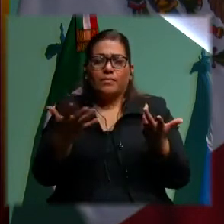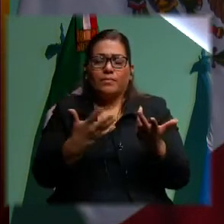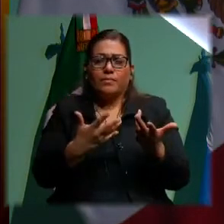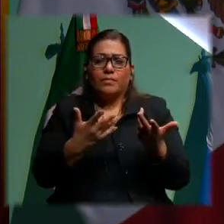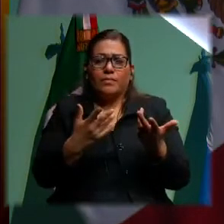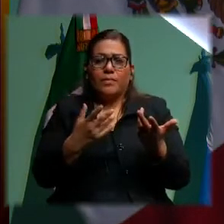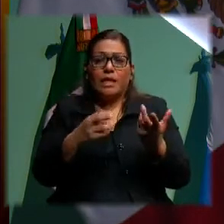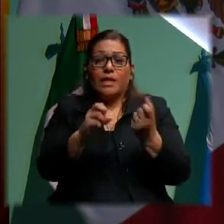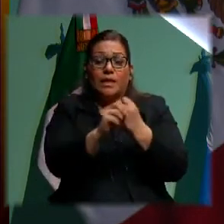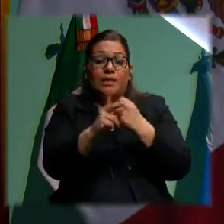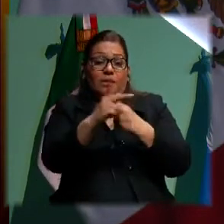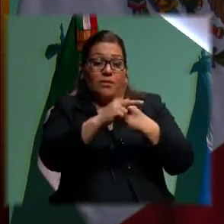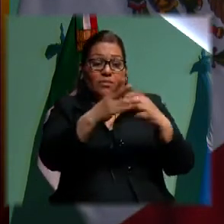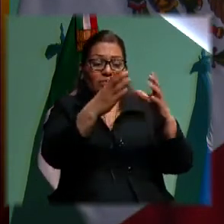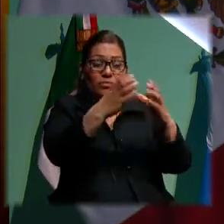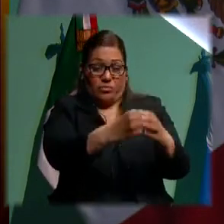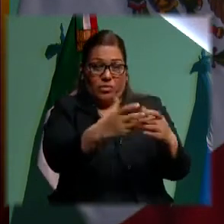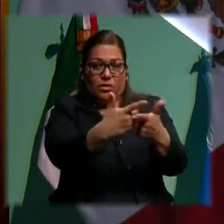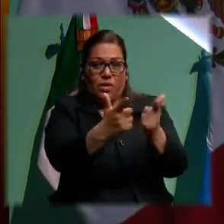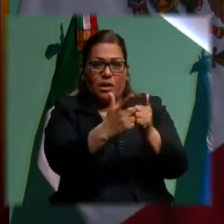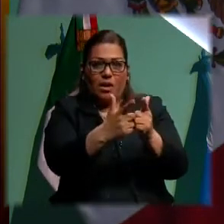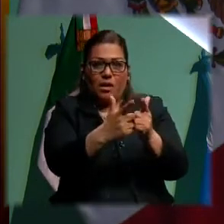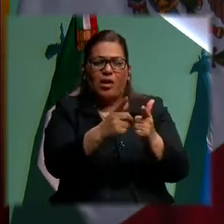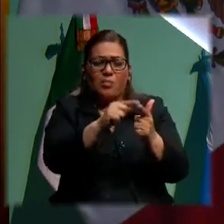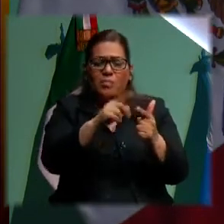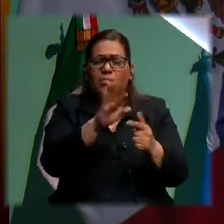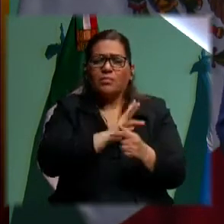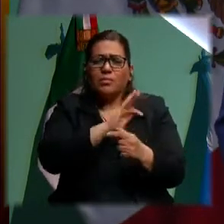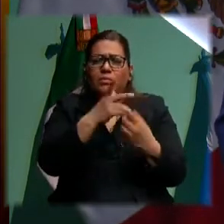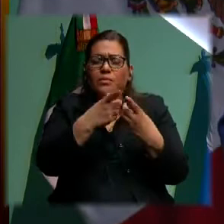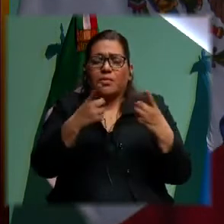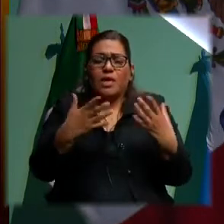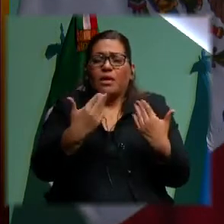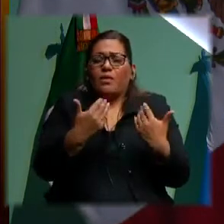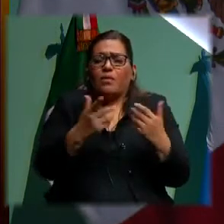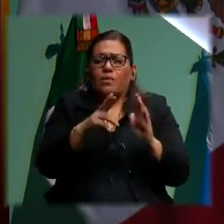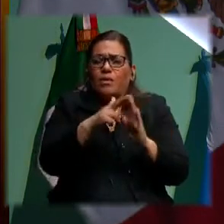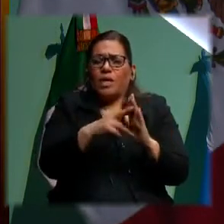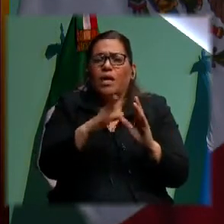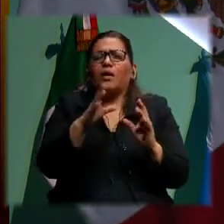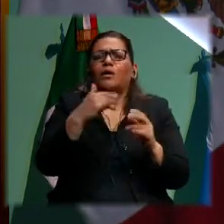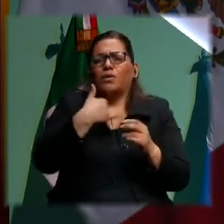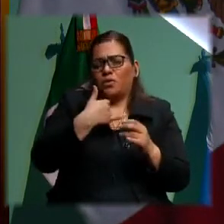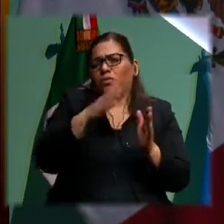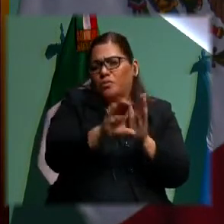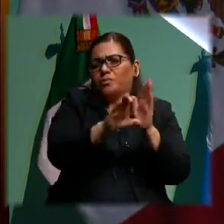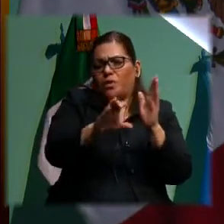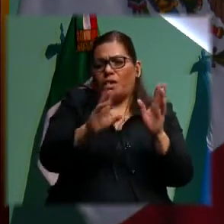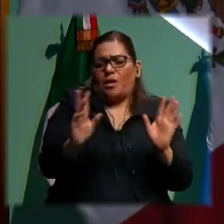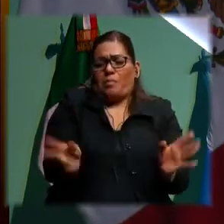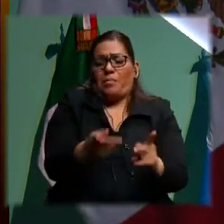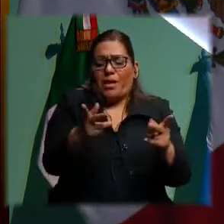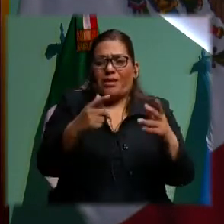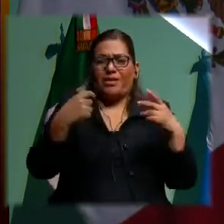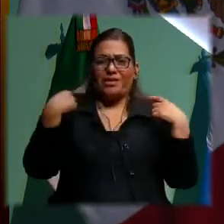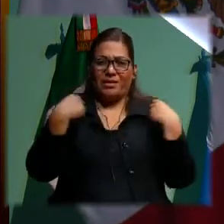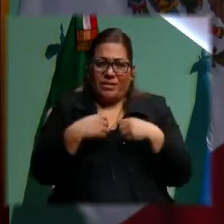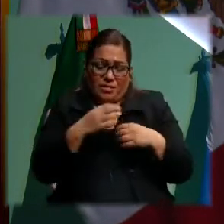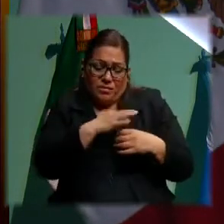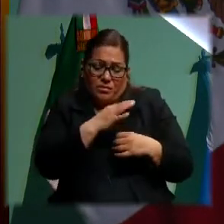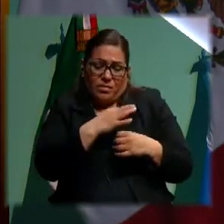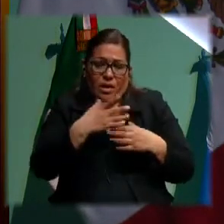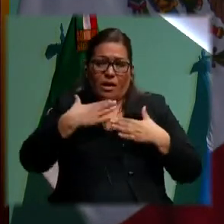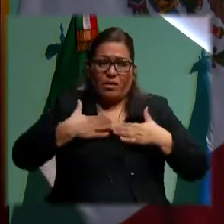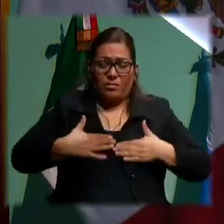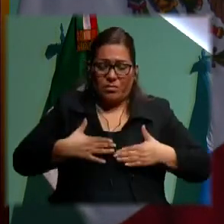do about this. How do I sell my scarves? Can I put this information out to